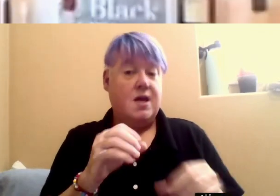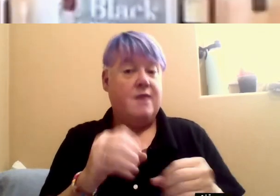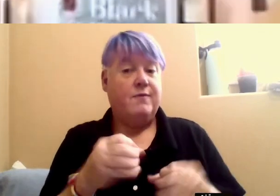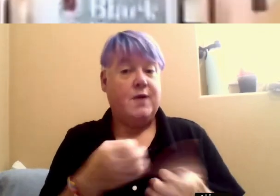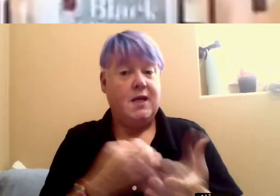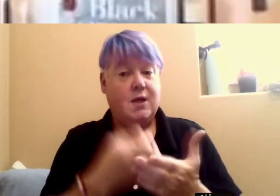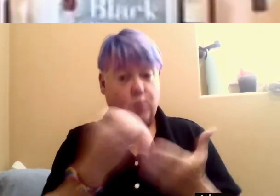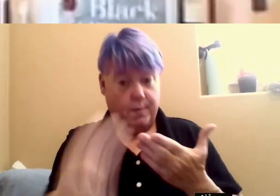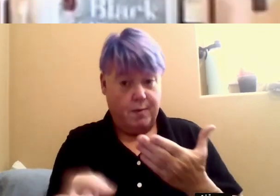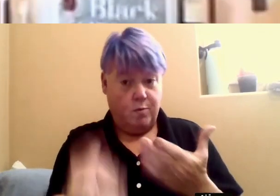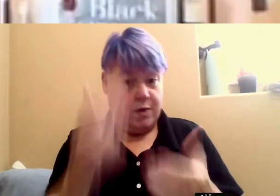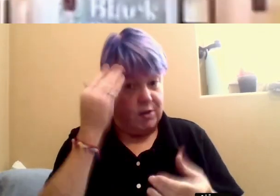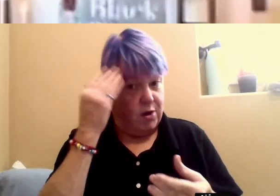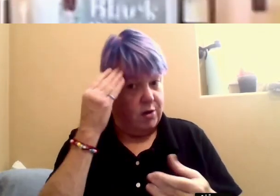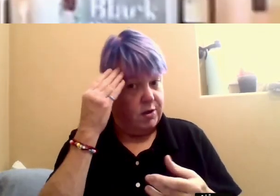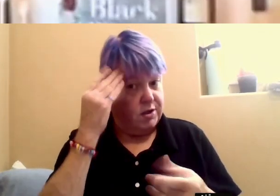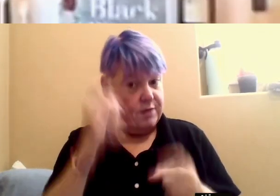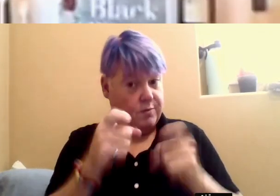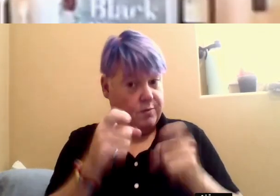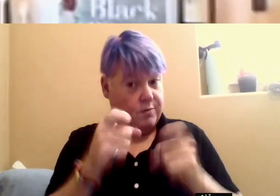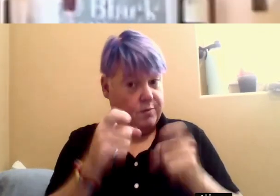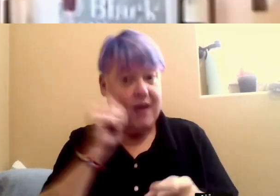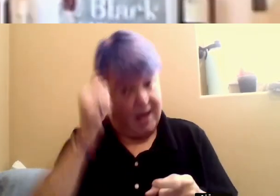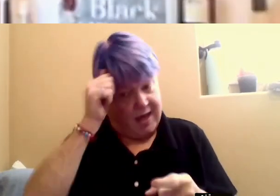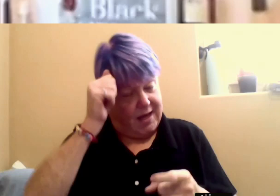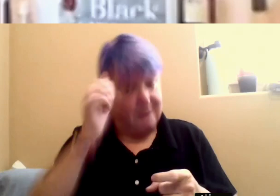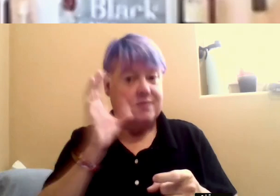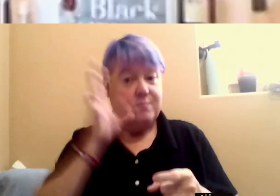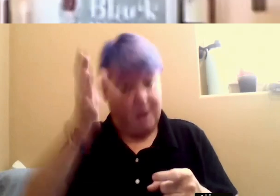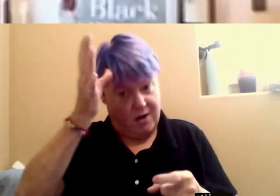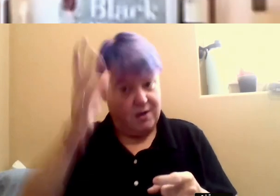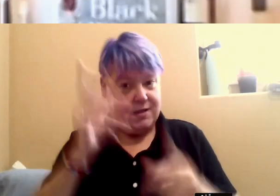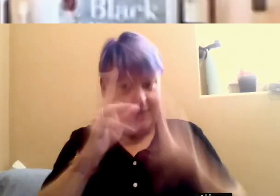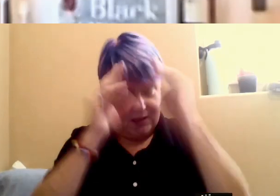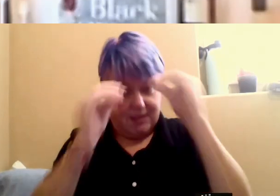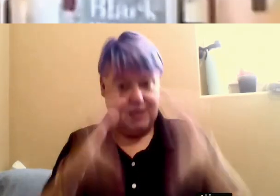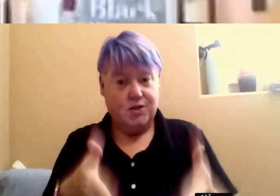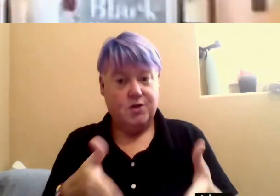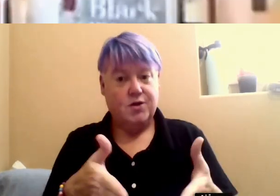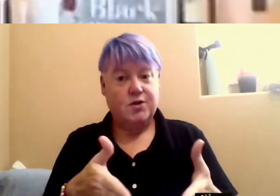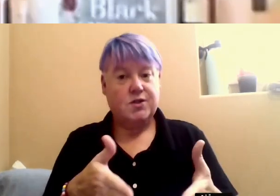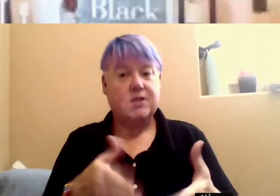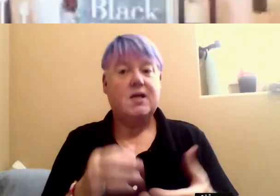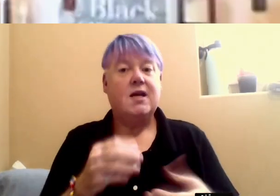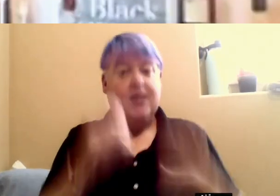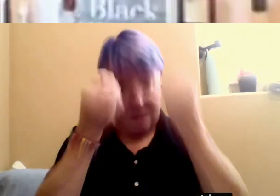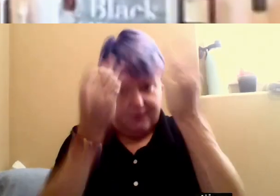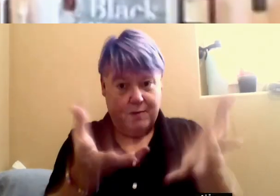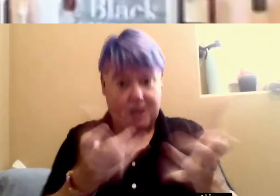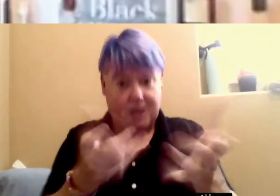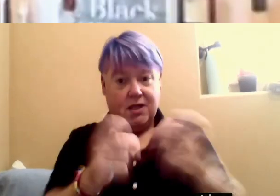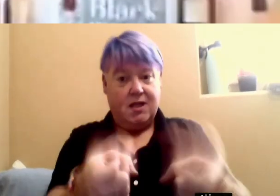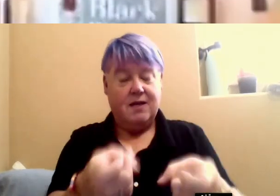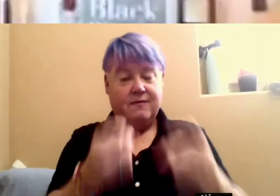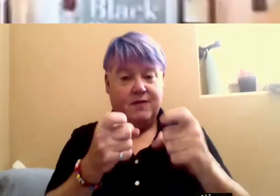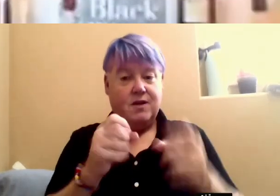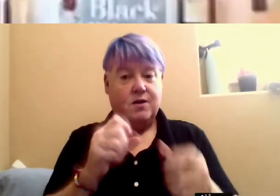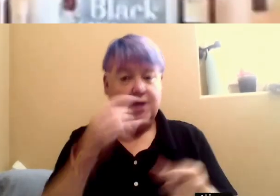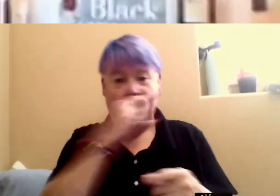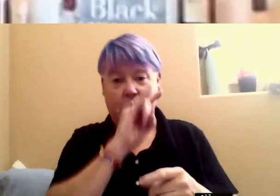knowledge, and we give adults, teachers, parents resources to give to their kids to educate